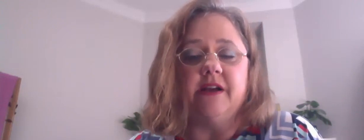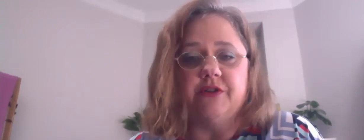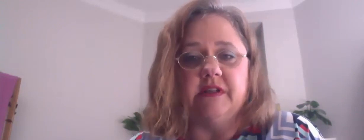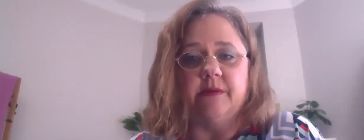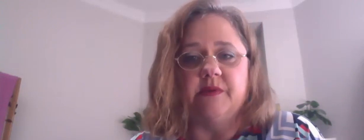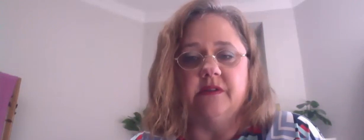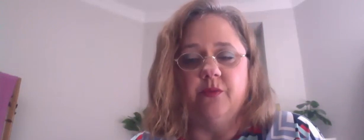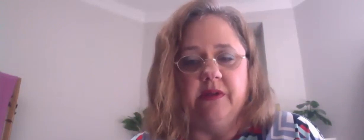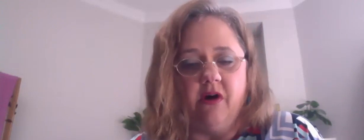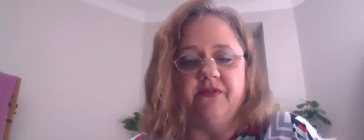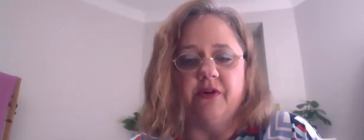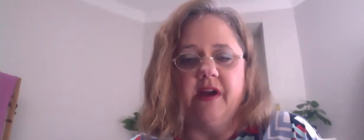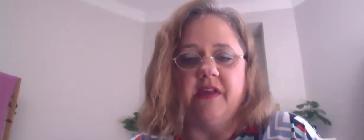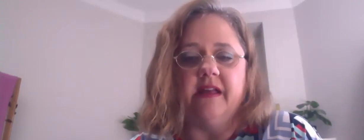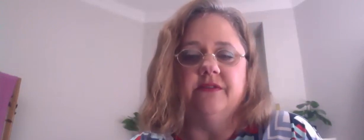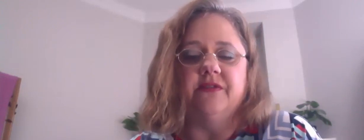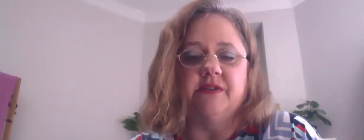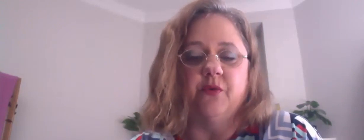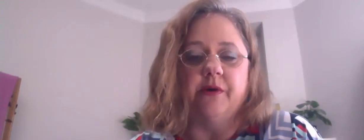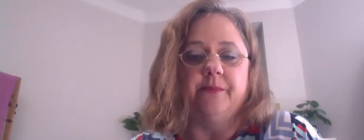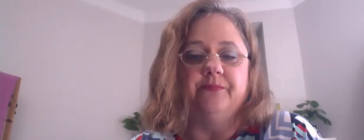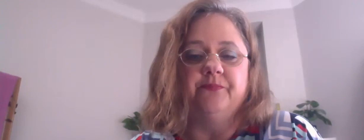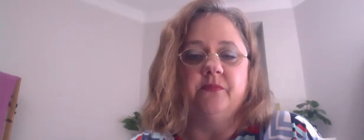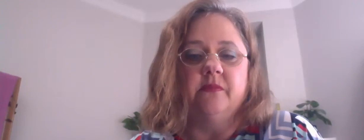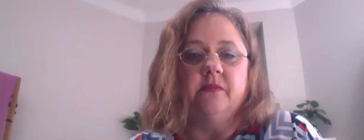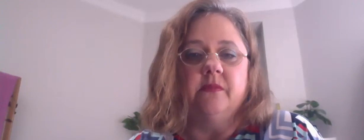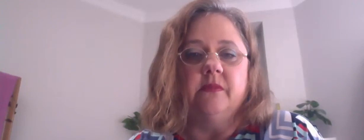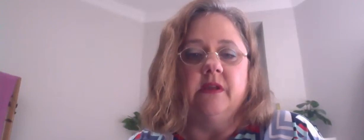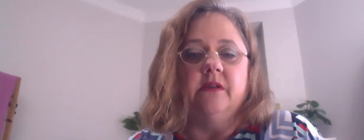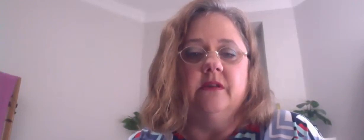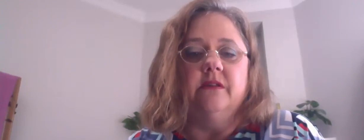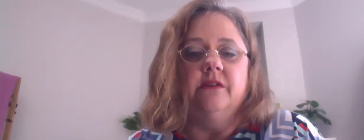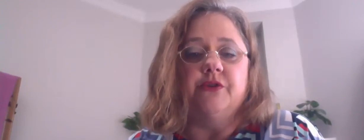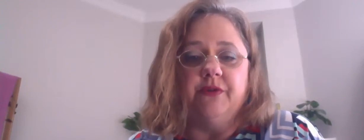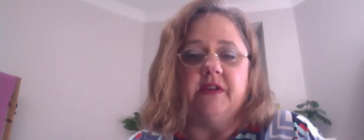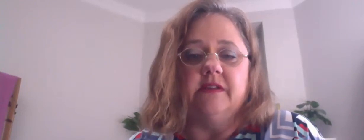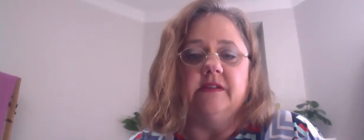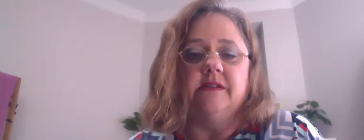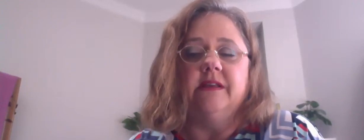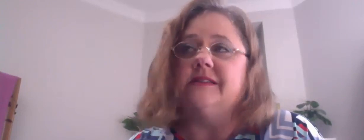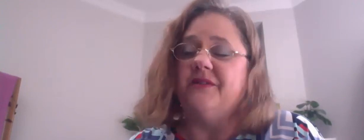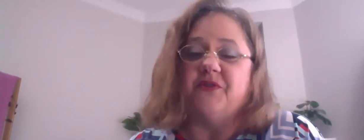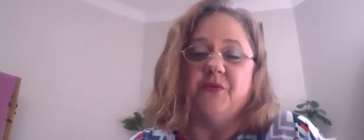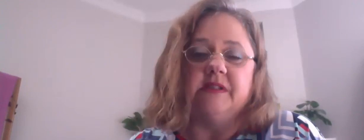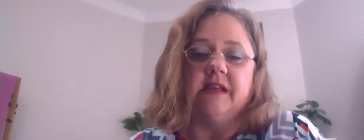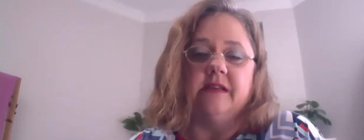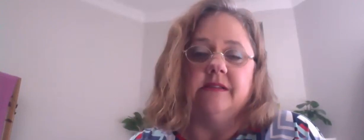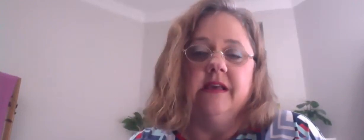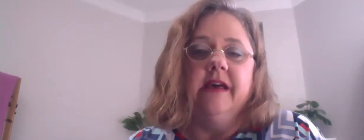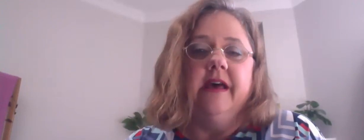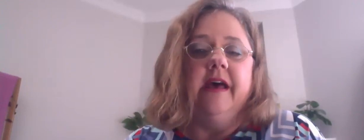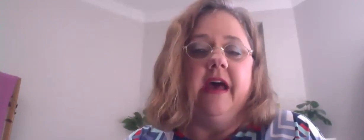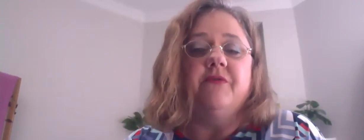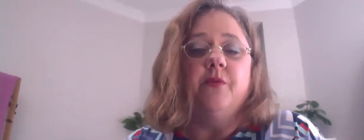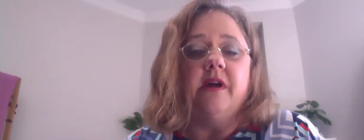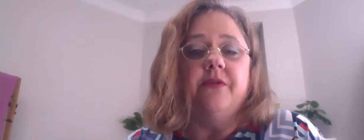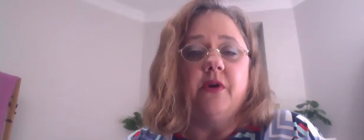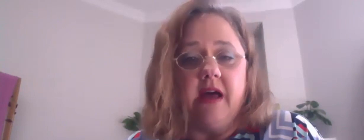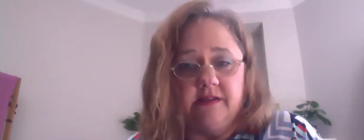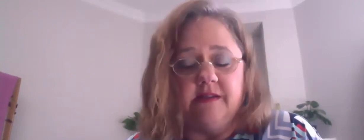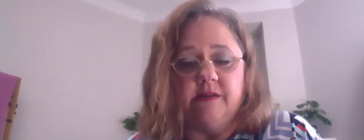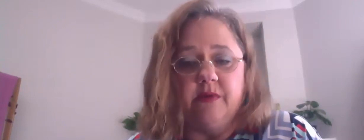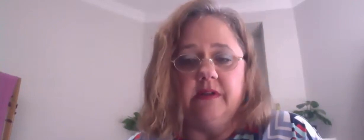the action tips that we'll offer at the end of this forum. The truth is, as David always says, everyone